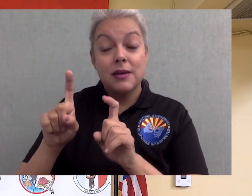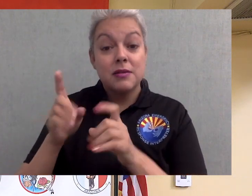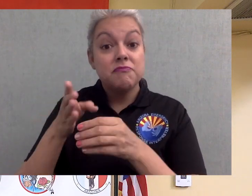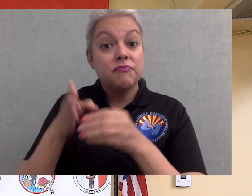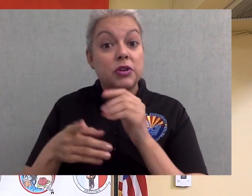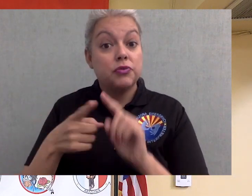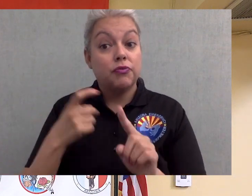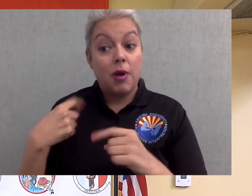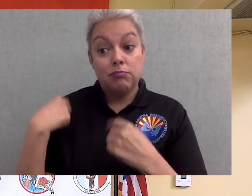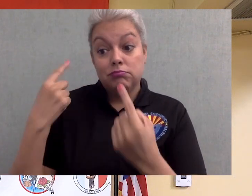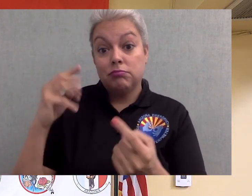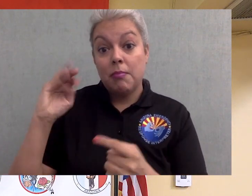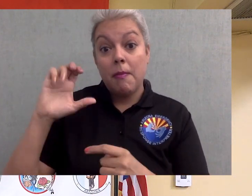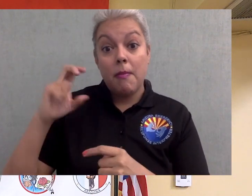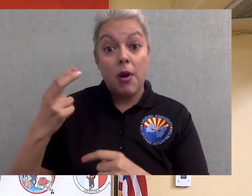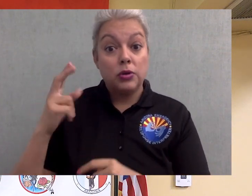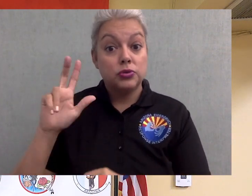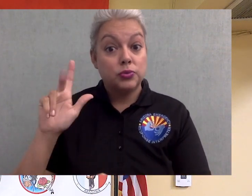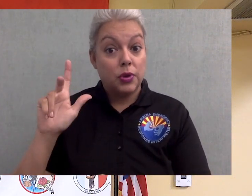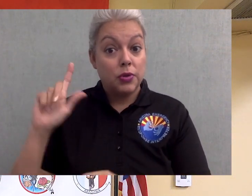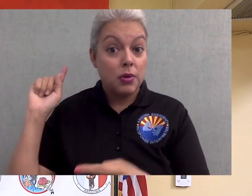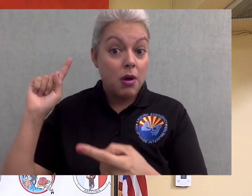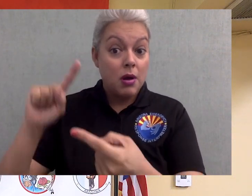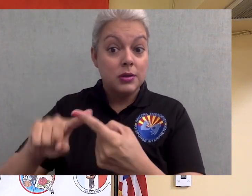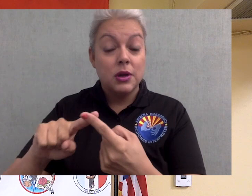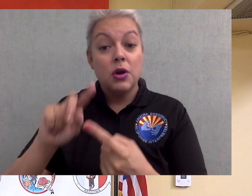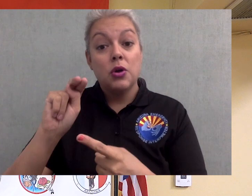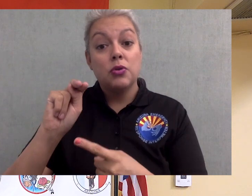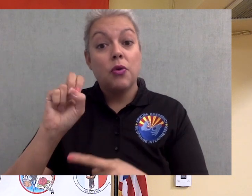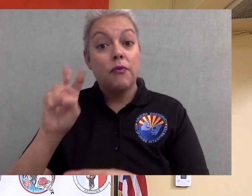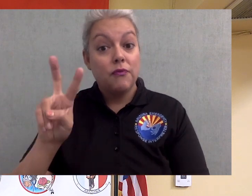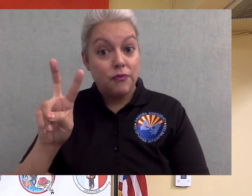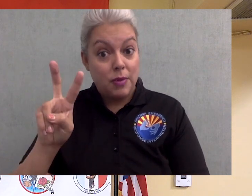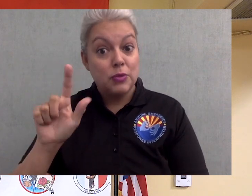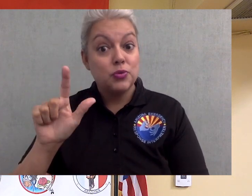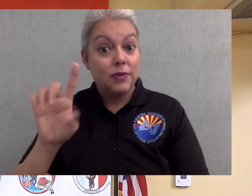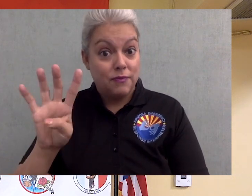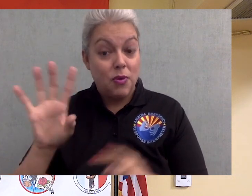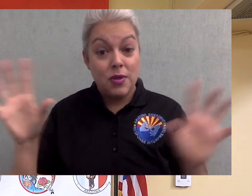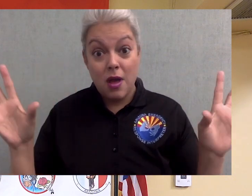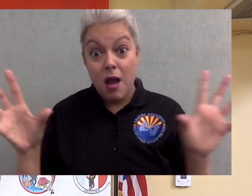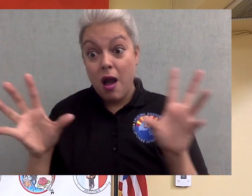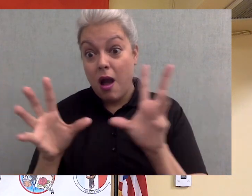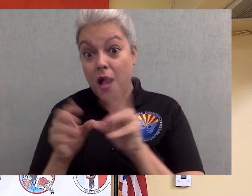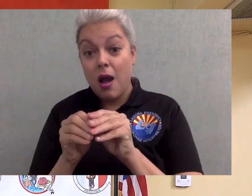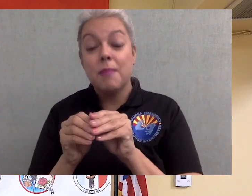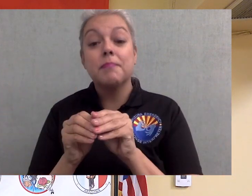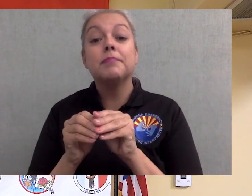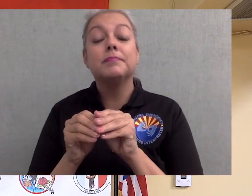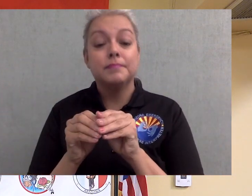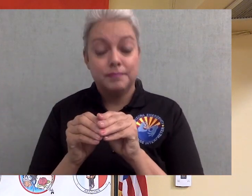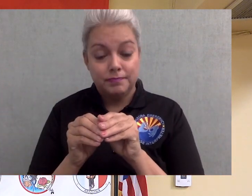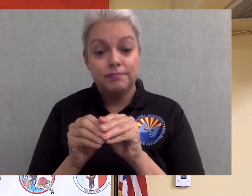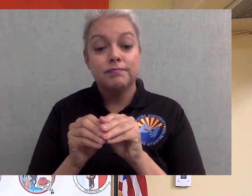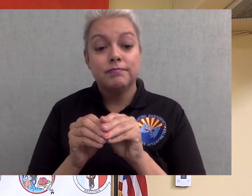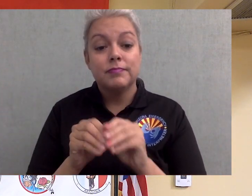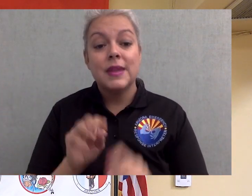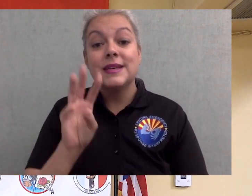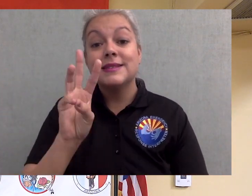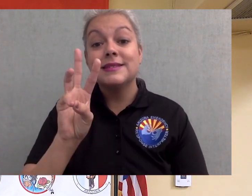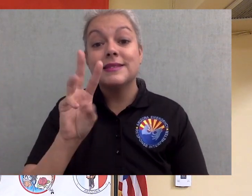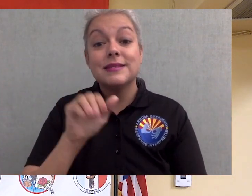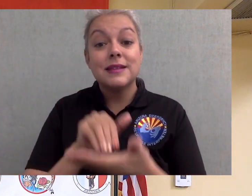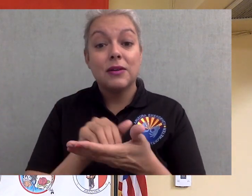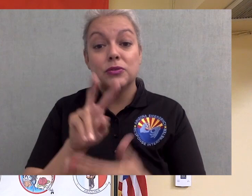March 23rd, 2020 to November 24th, 2020, we have had